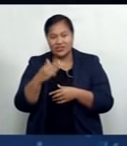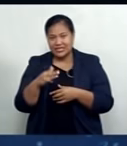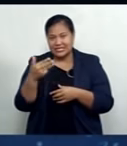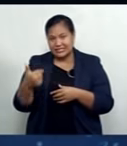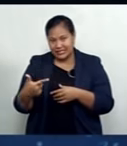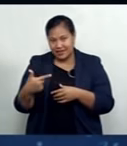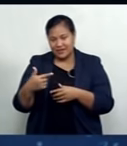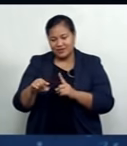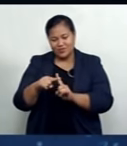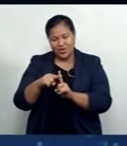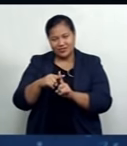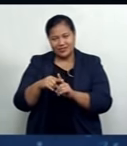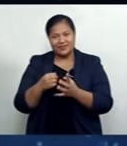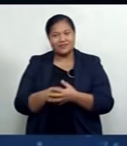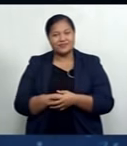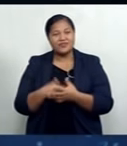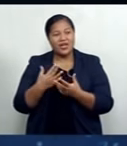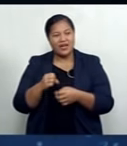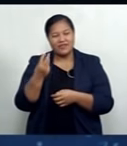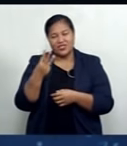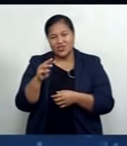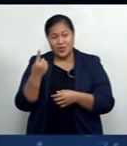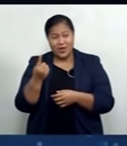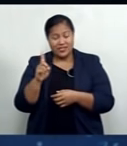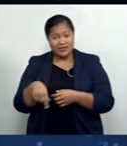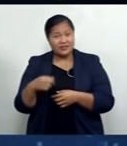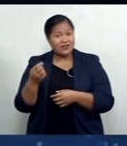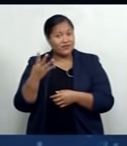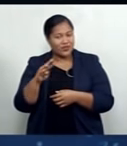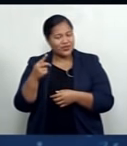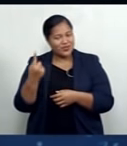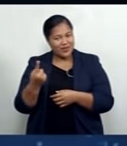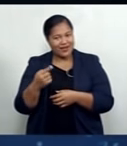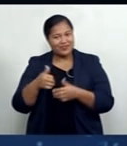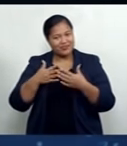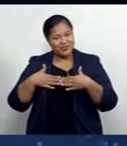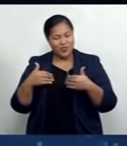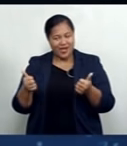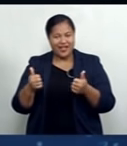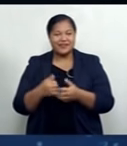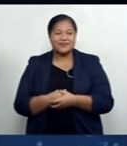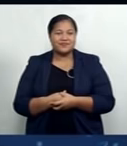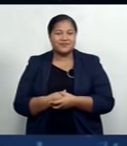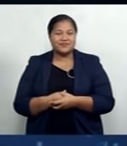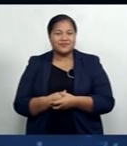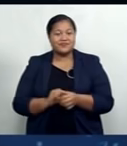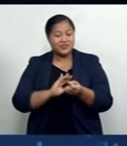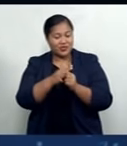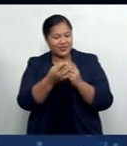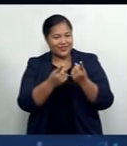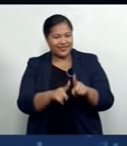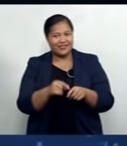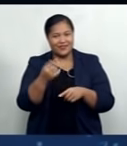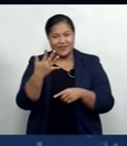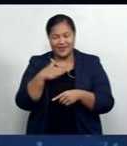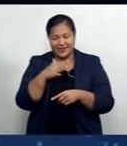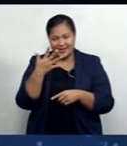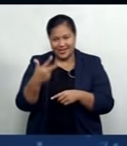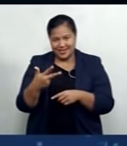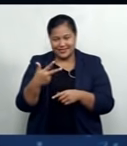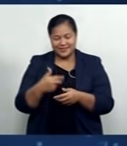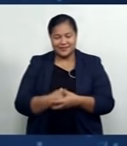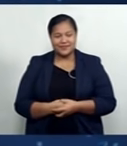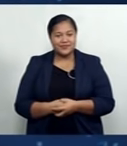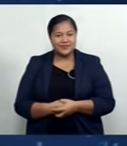15,997 active cases with 31,041 recoveries in total. The COVID-19 death toll stands at